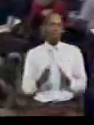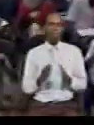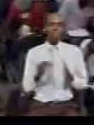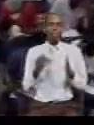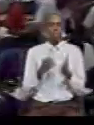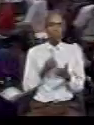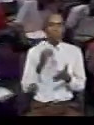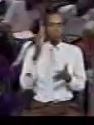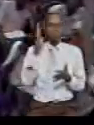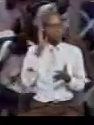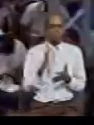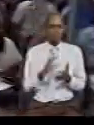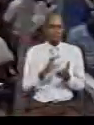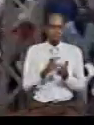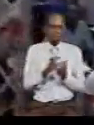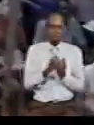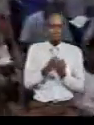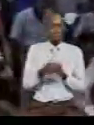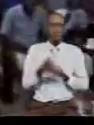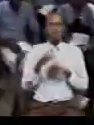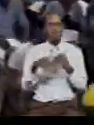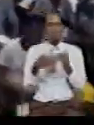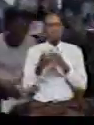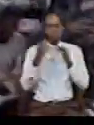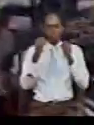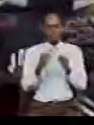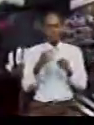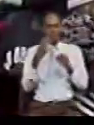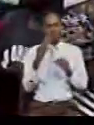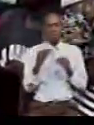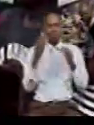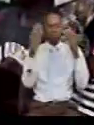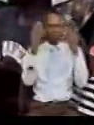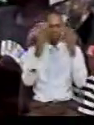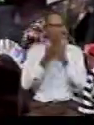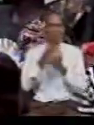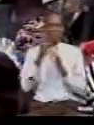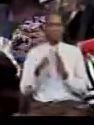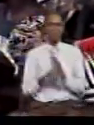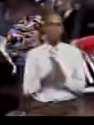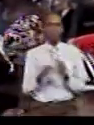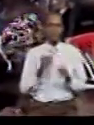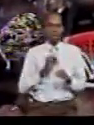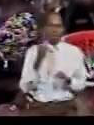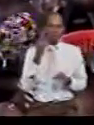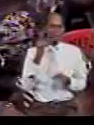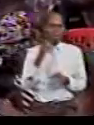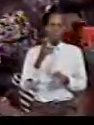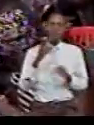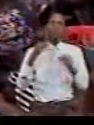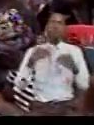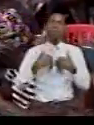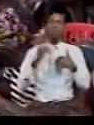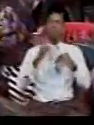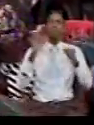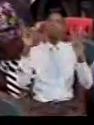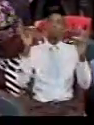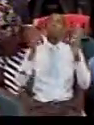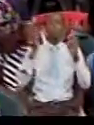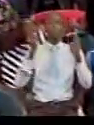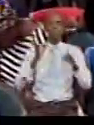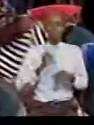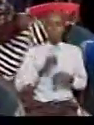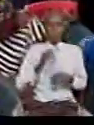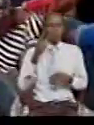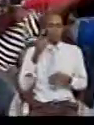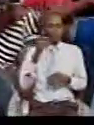will crush all the powers of darkness. I see you victorious. I said, I